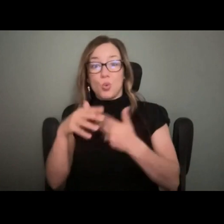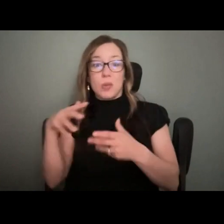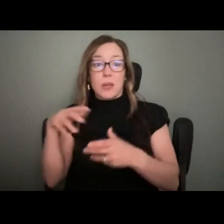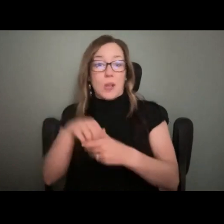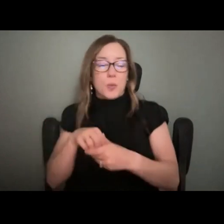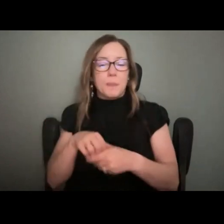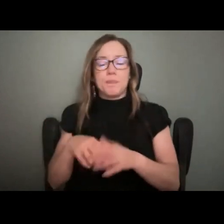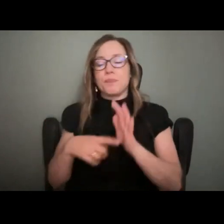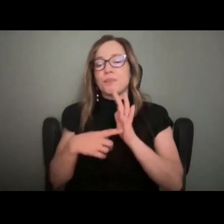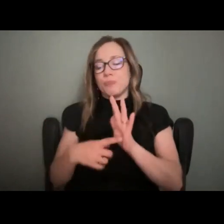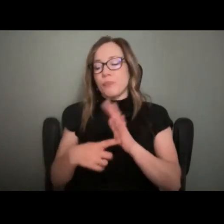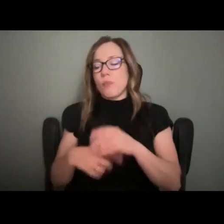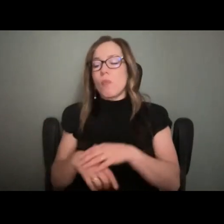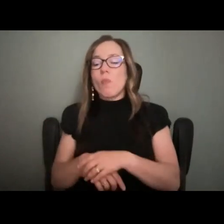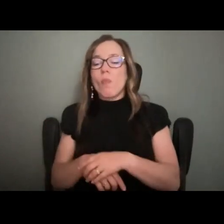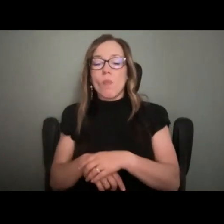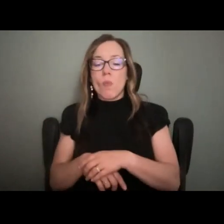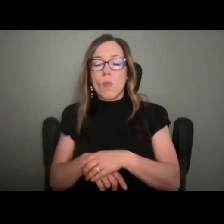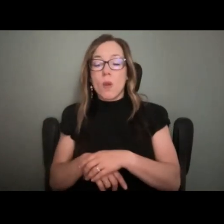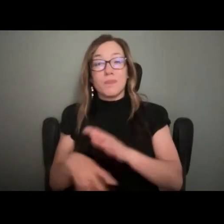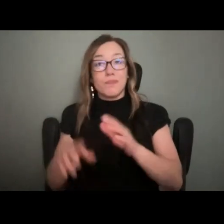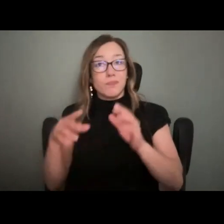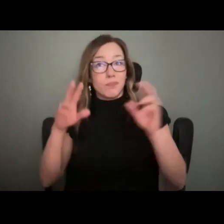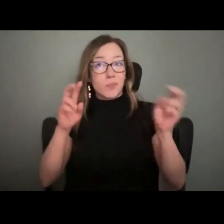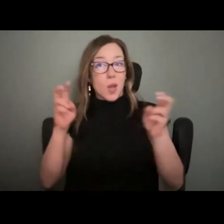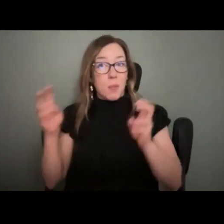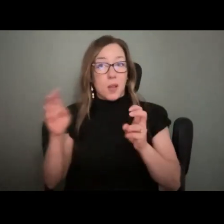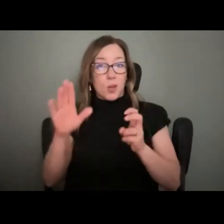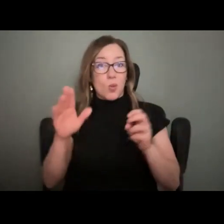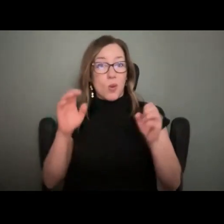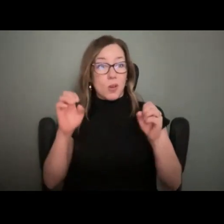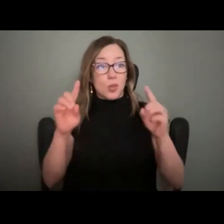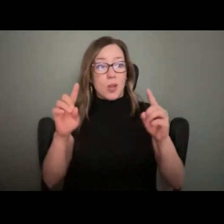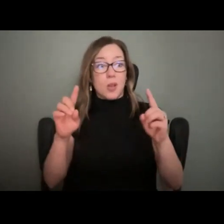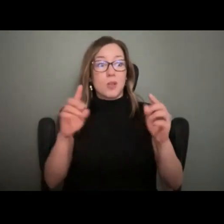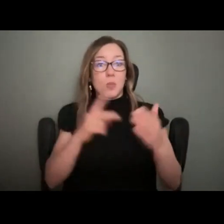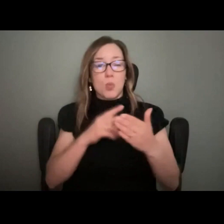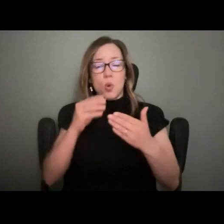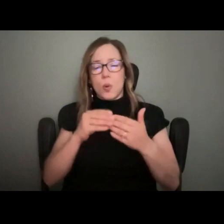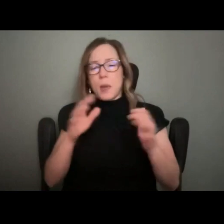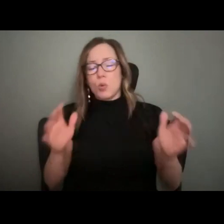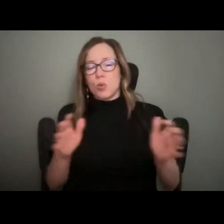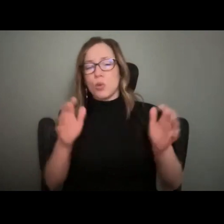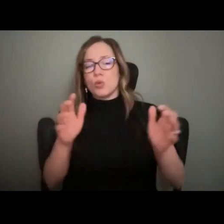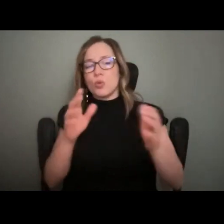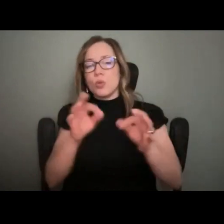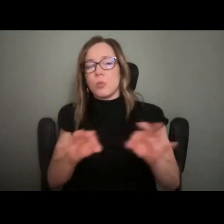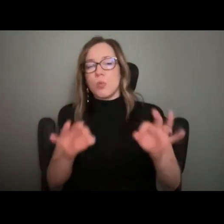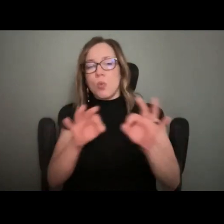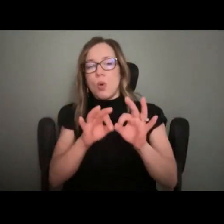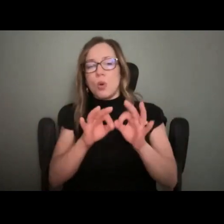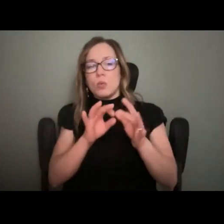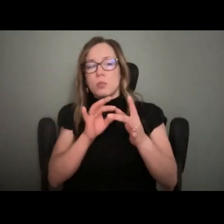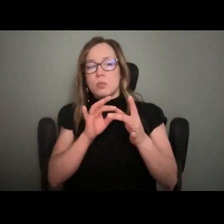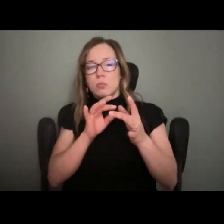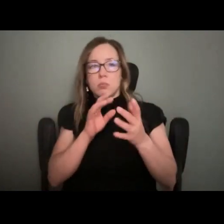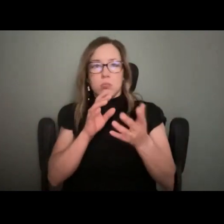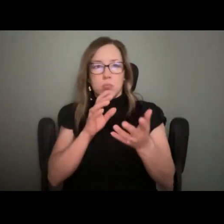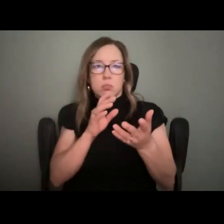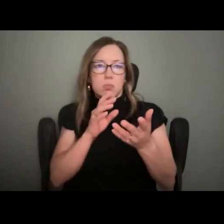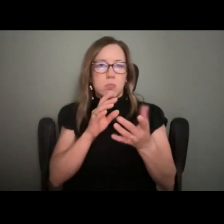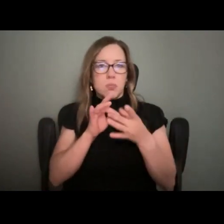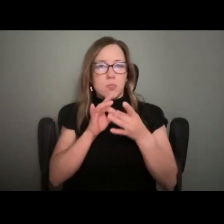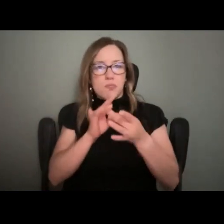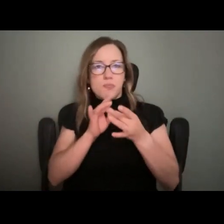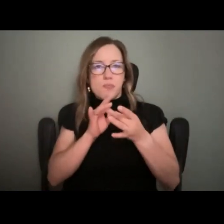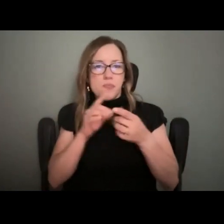example, let's say the topic of your education program is how to nurture important relationships while caregiving. That doesn't sound